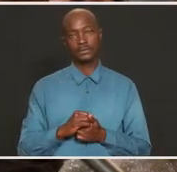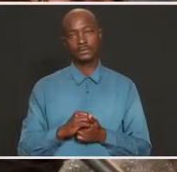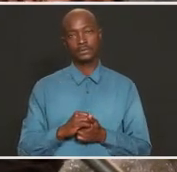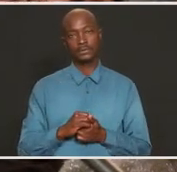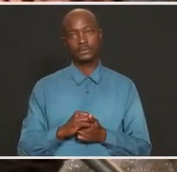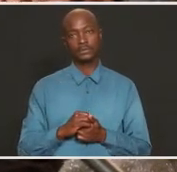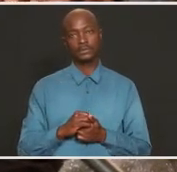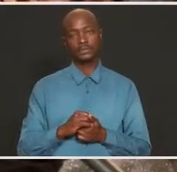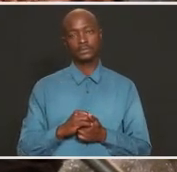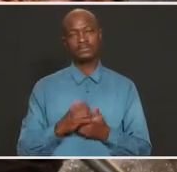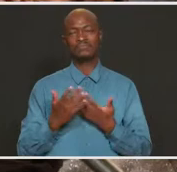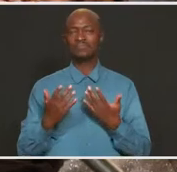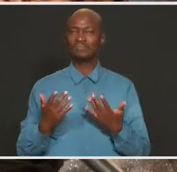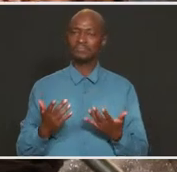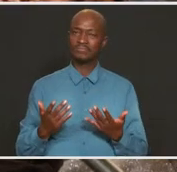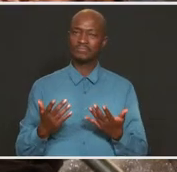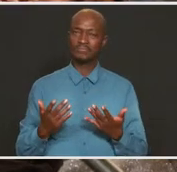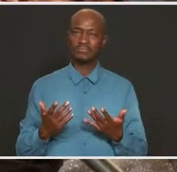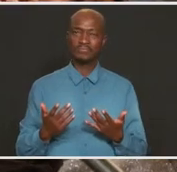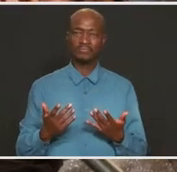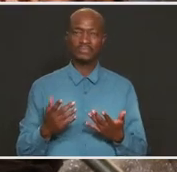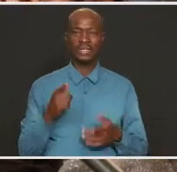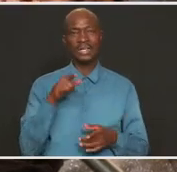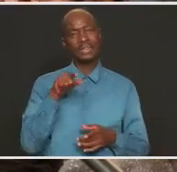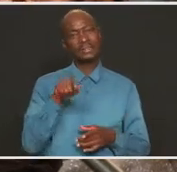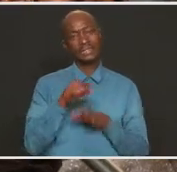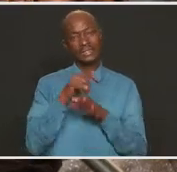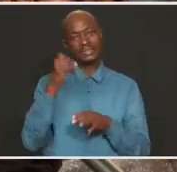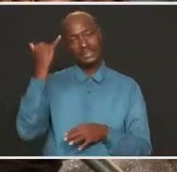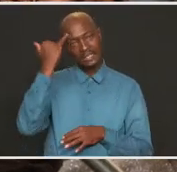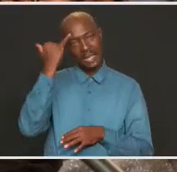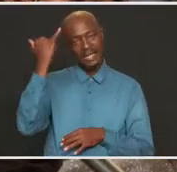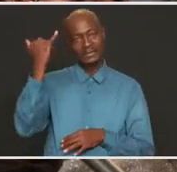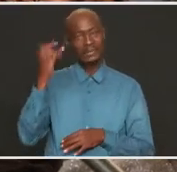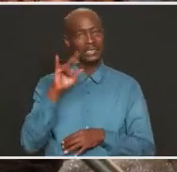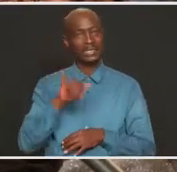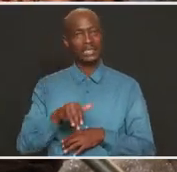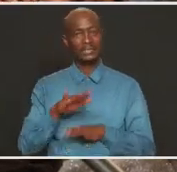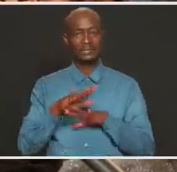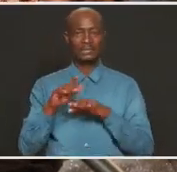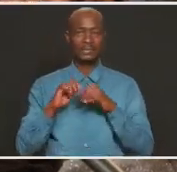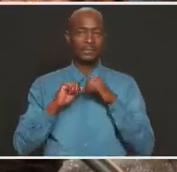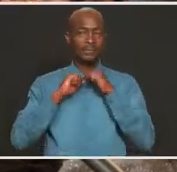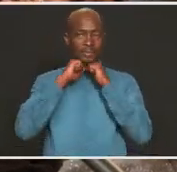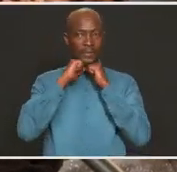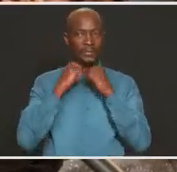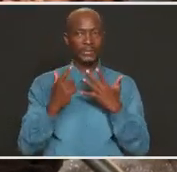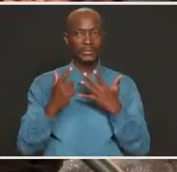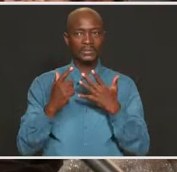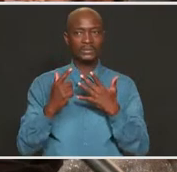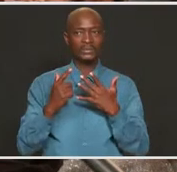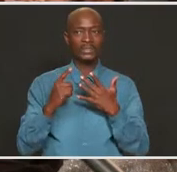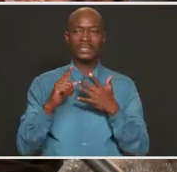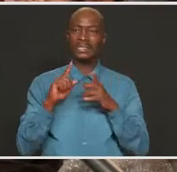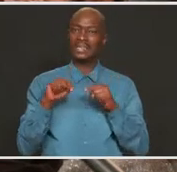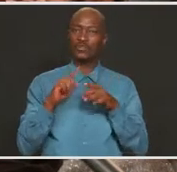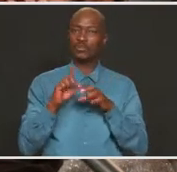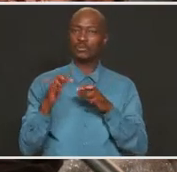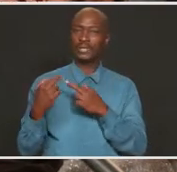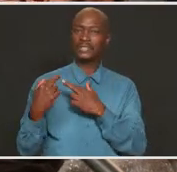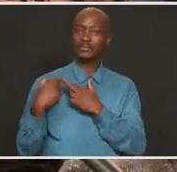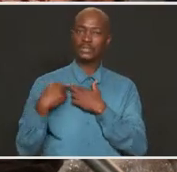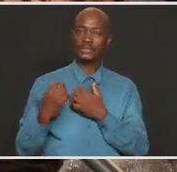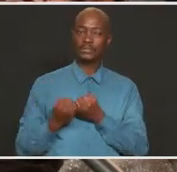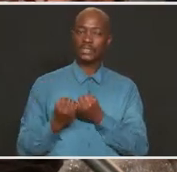a thought or an idea that parents would be irresponsible in dispensing